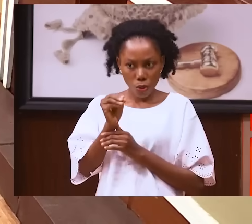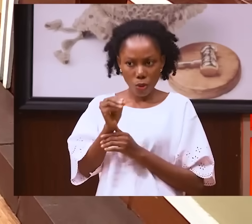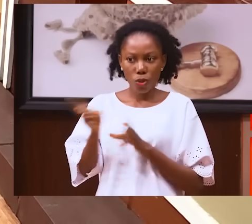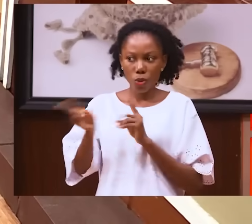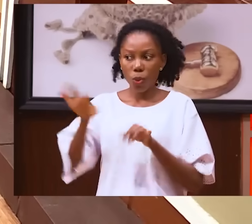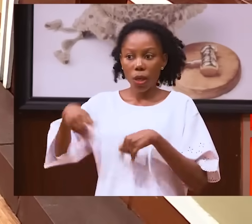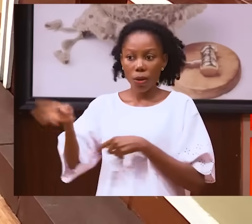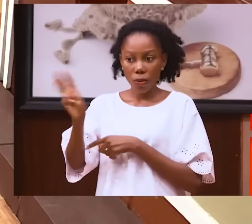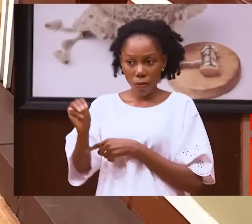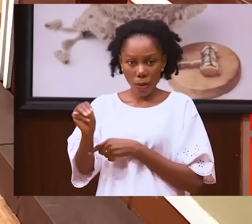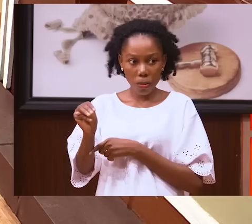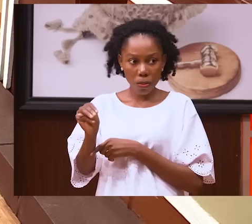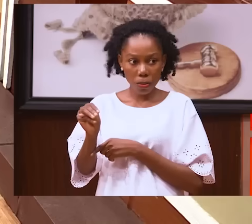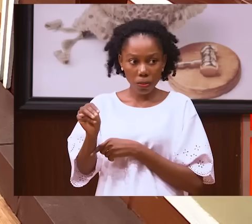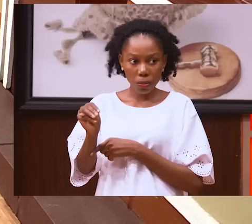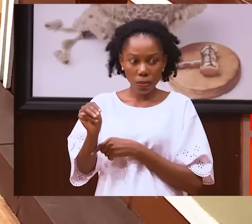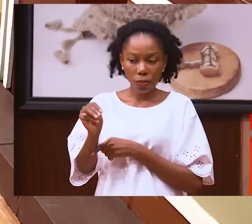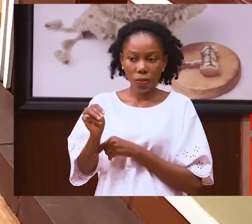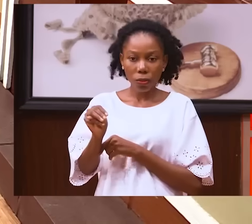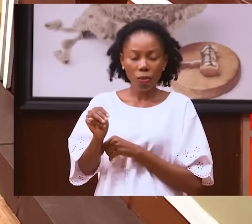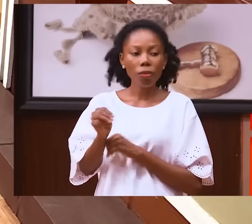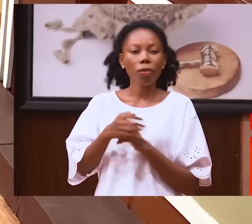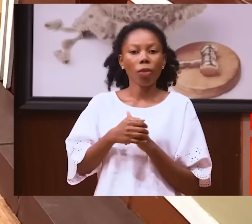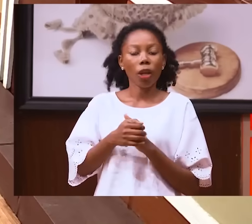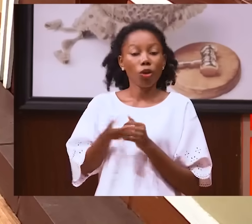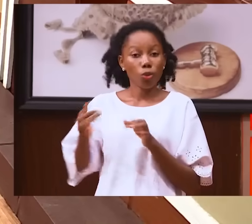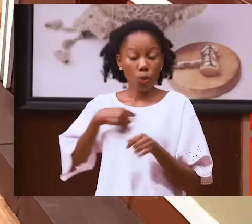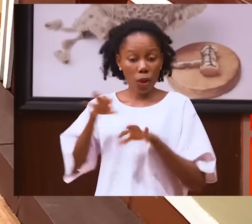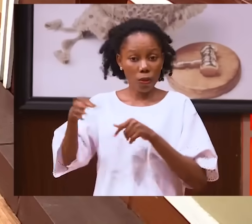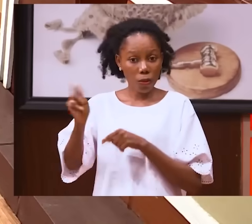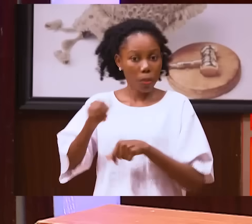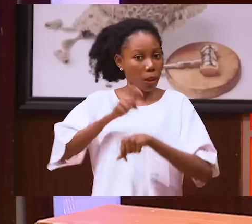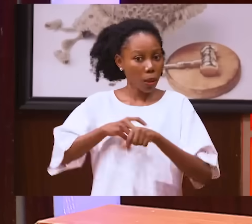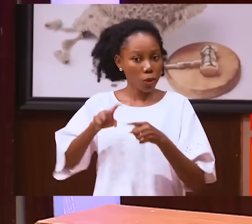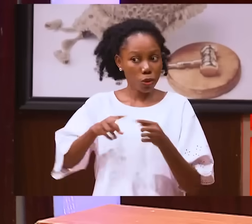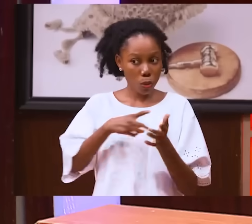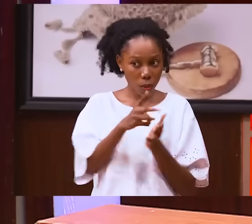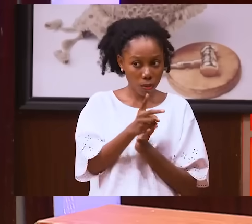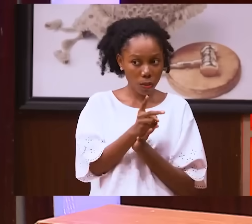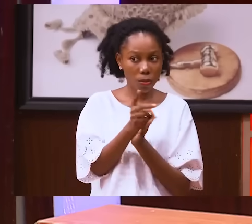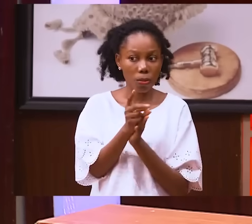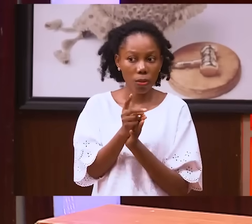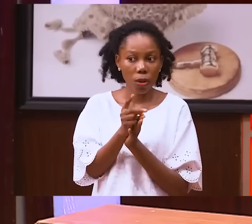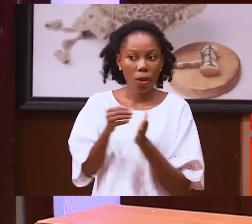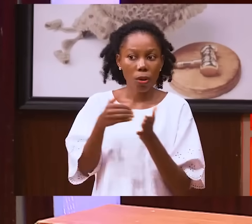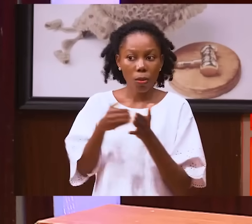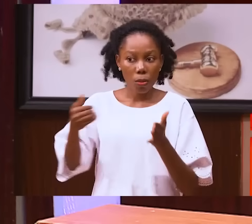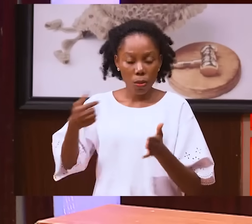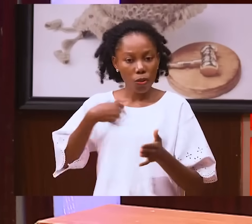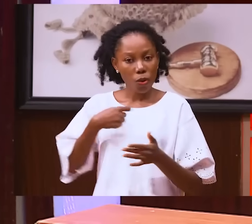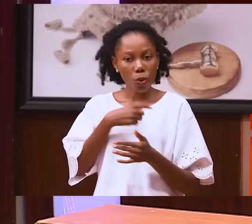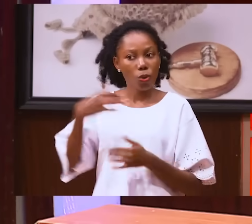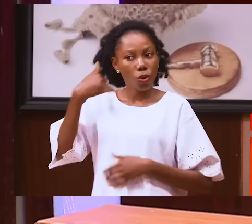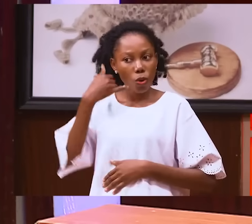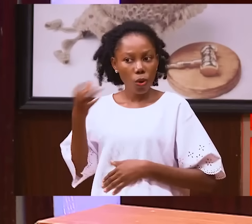250? Because that's the problem you had before you left. Just as we were discussing before we went to call